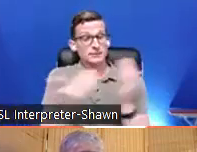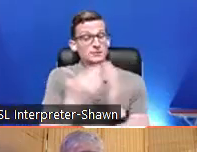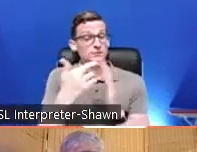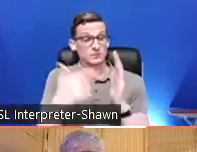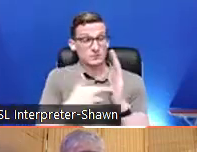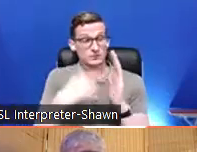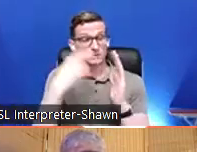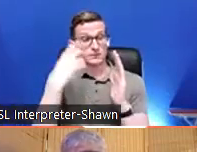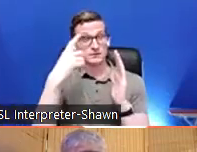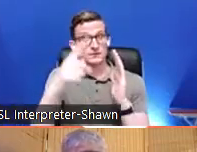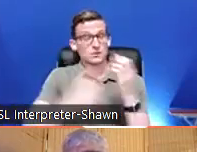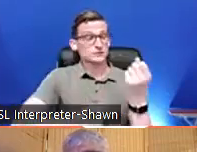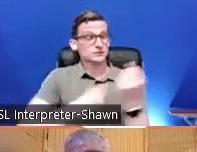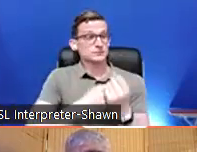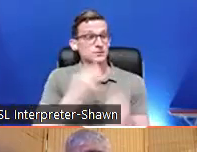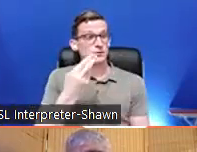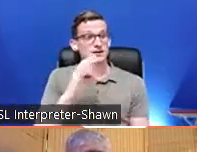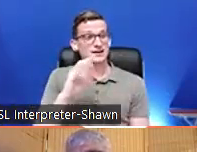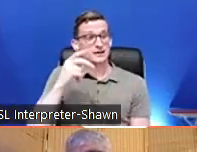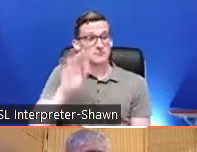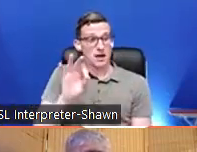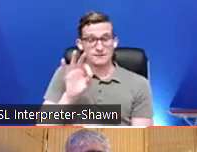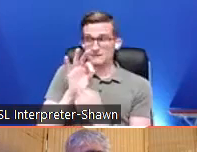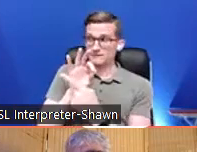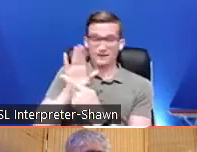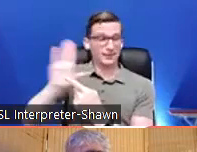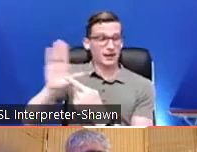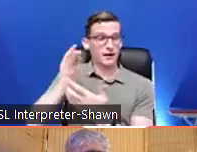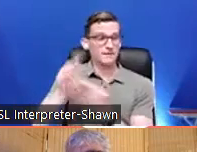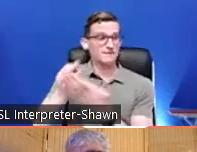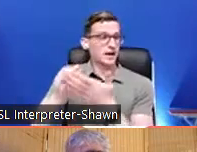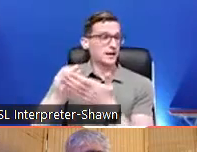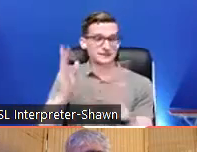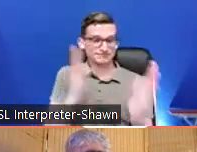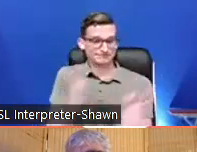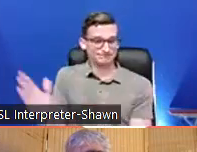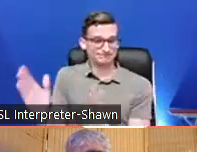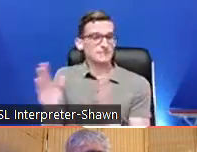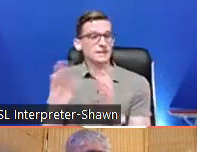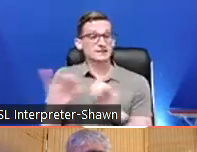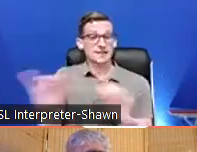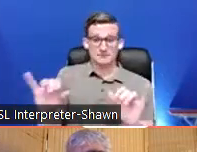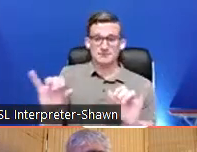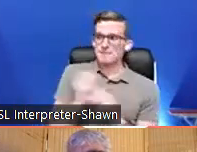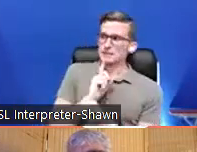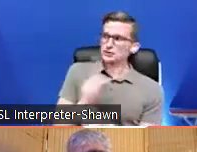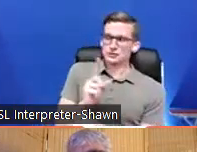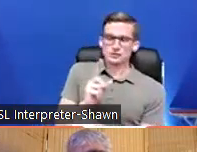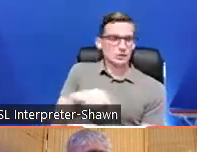to support HCPF's funding scheme and also ensure quality for that